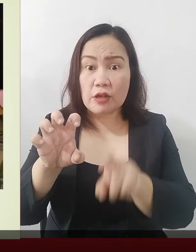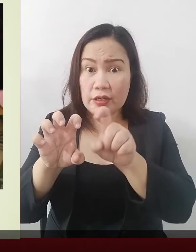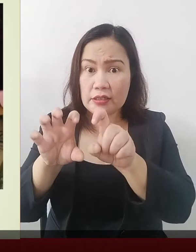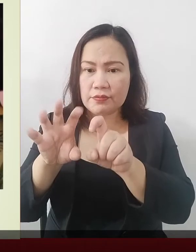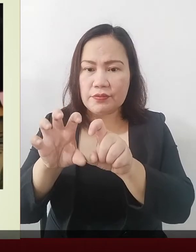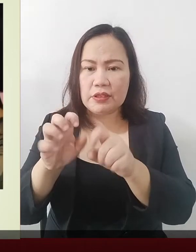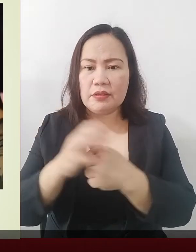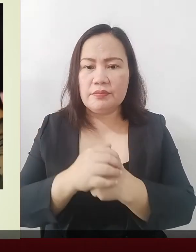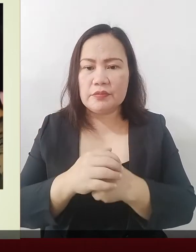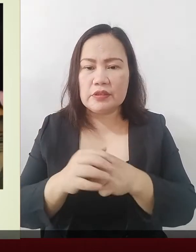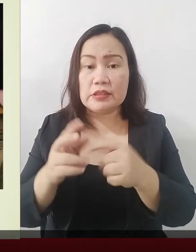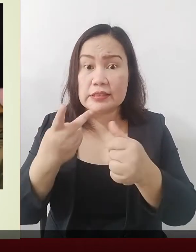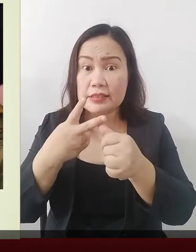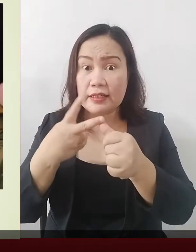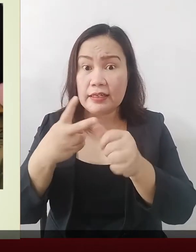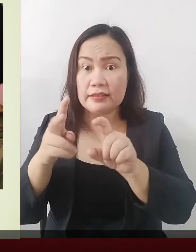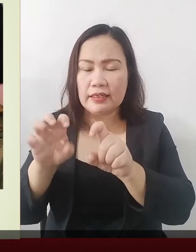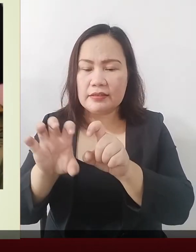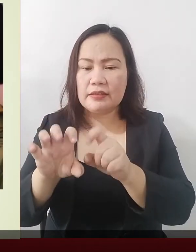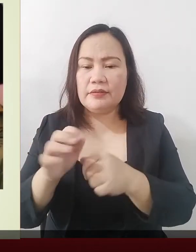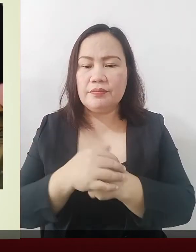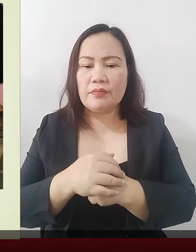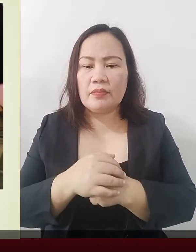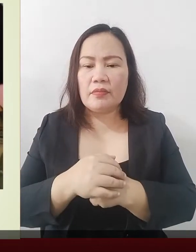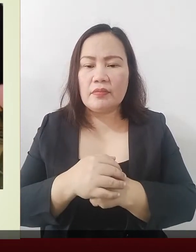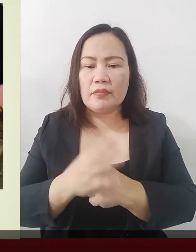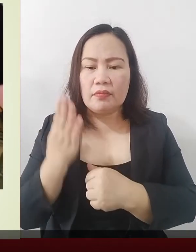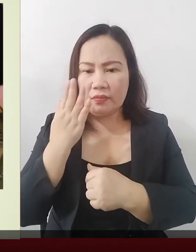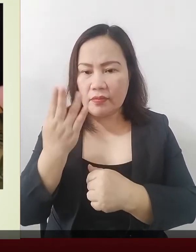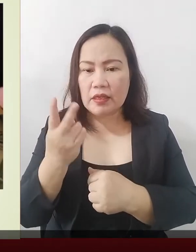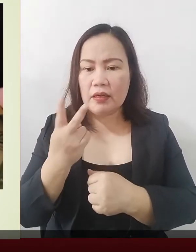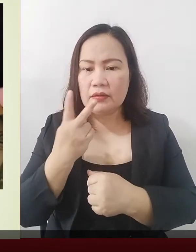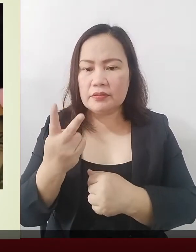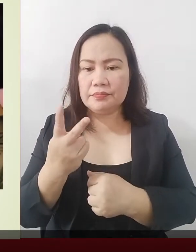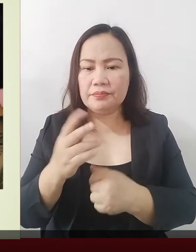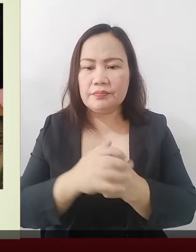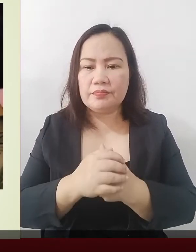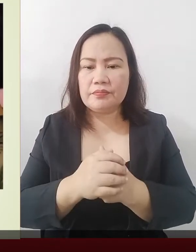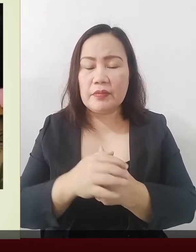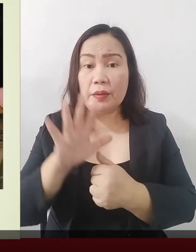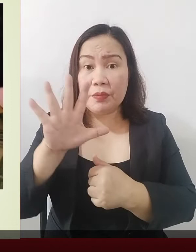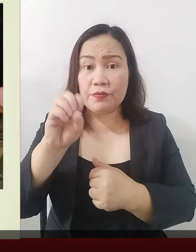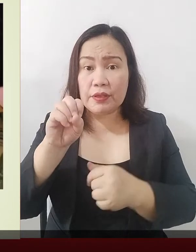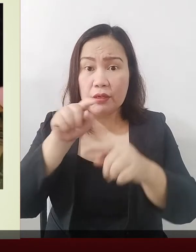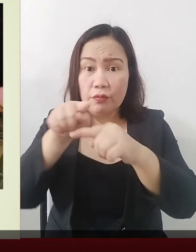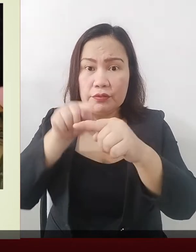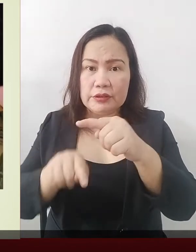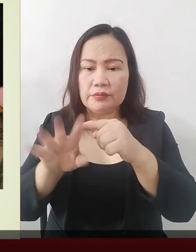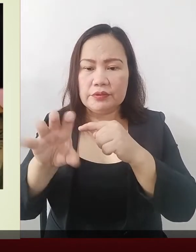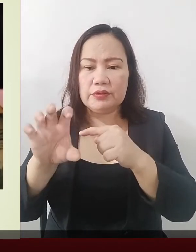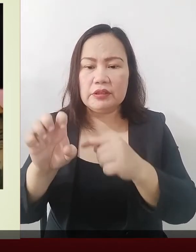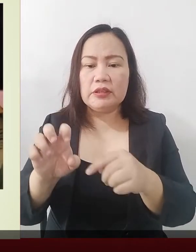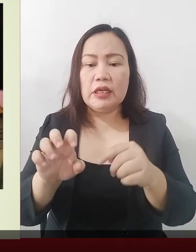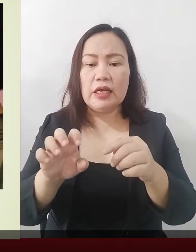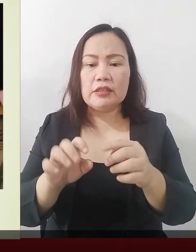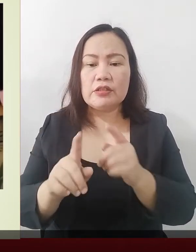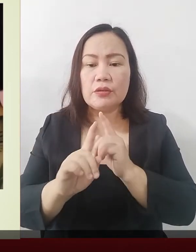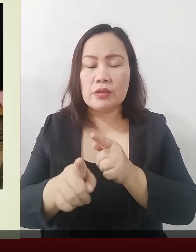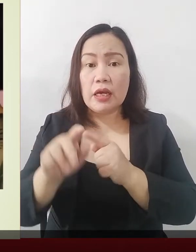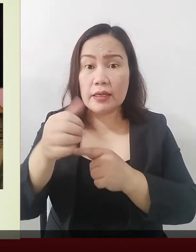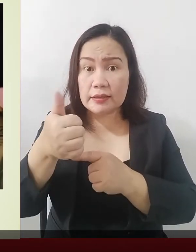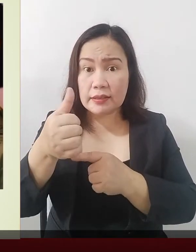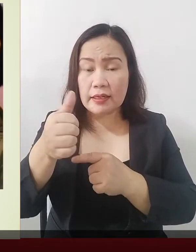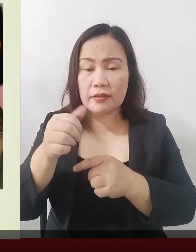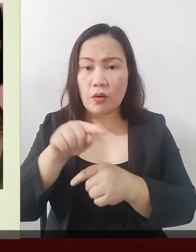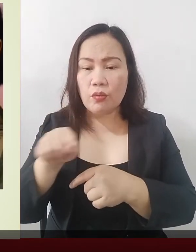2 is simplify 50 over 15, it will be 10 over 3.